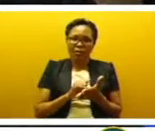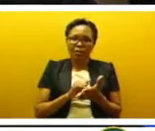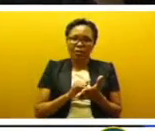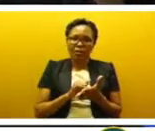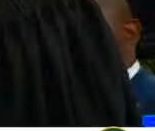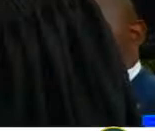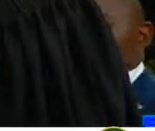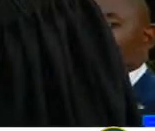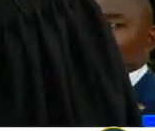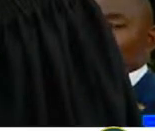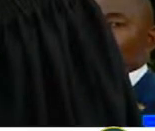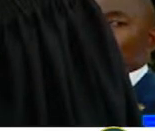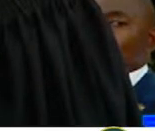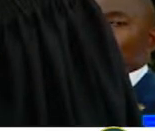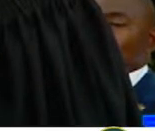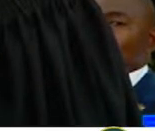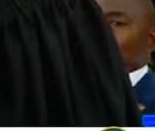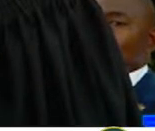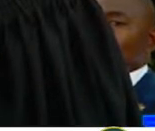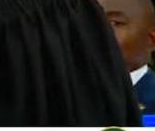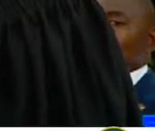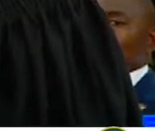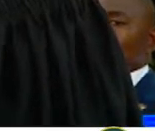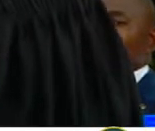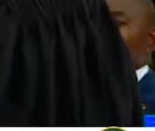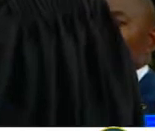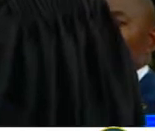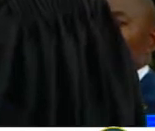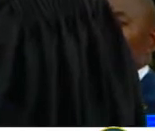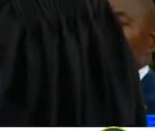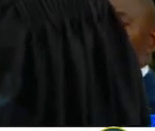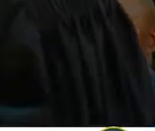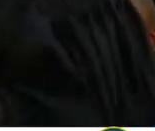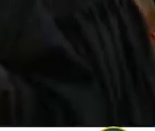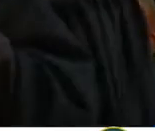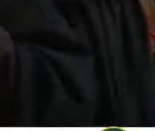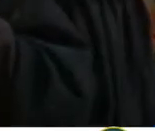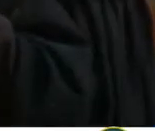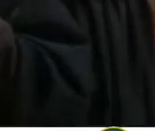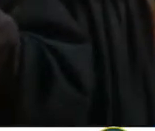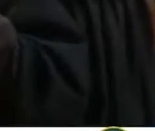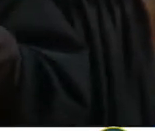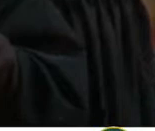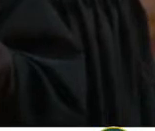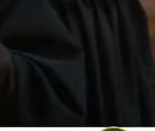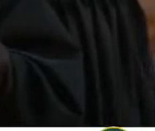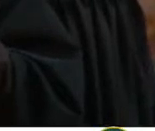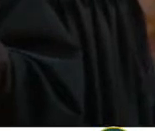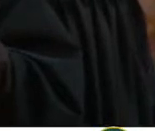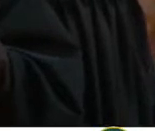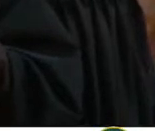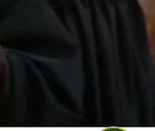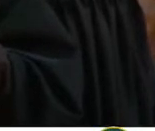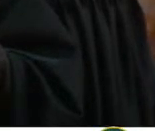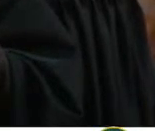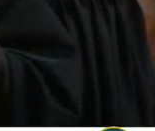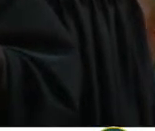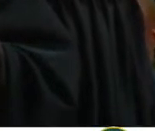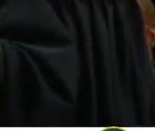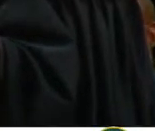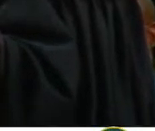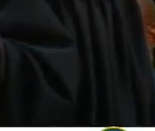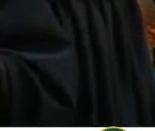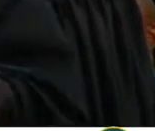we were dealing with under Article, for the conclusion, the whole point about